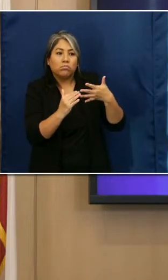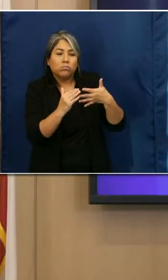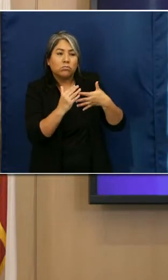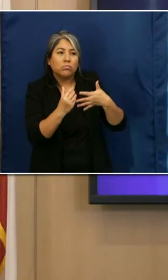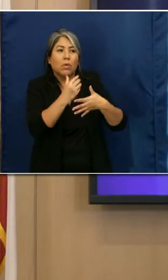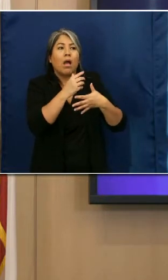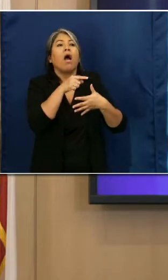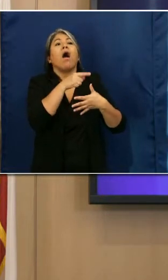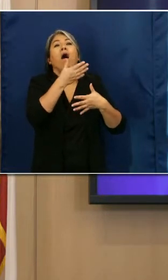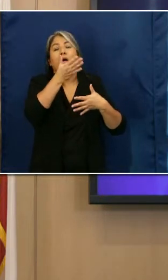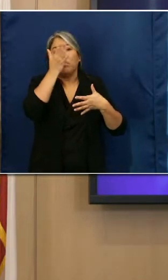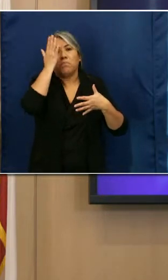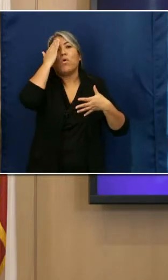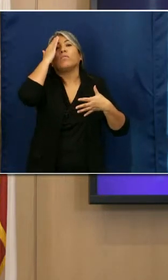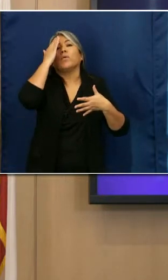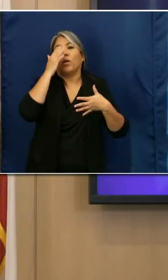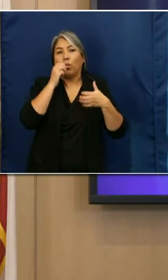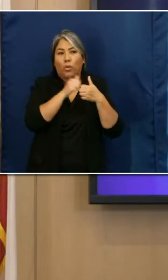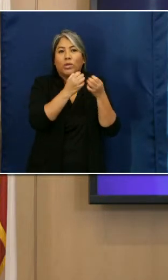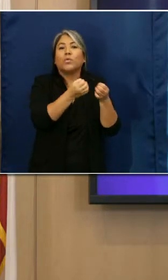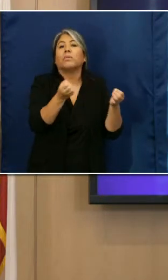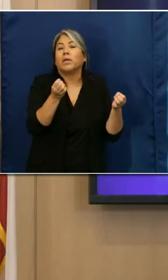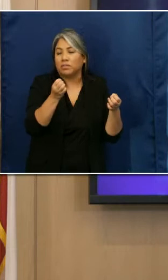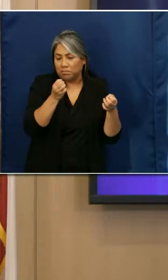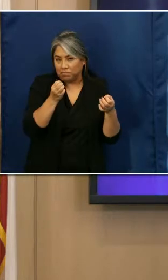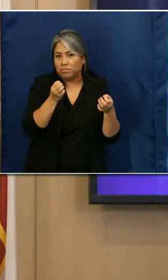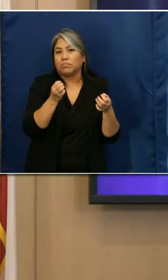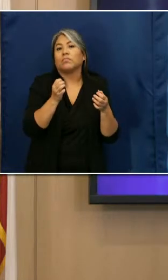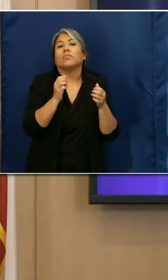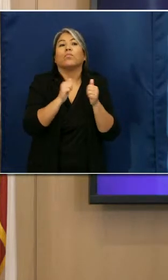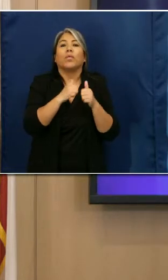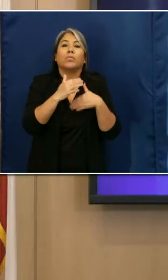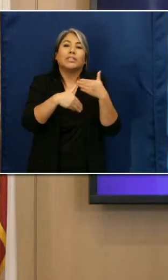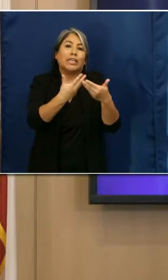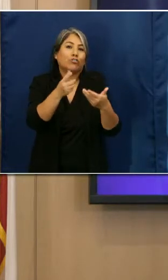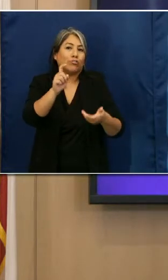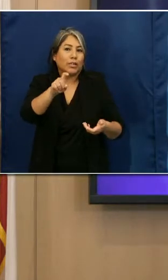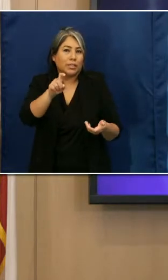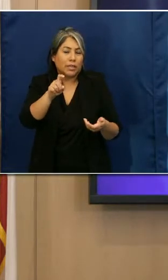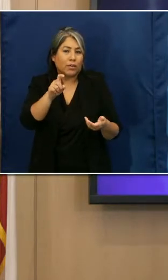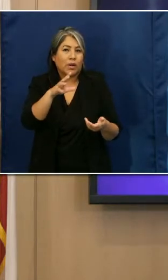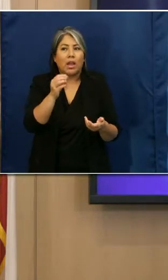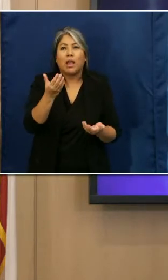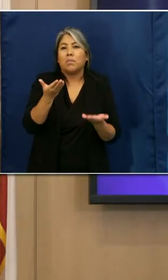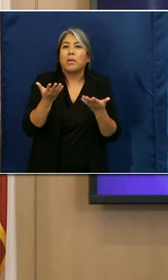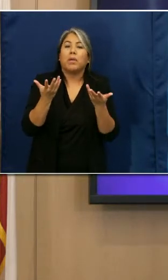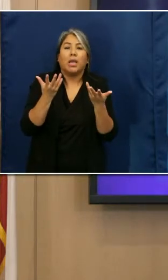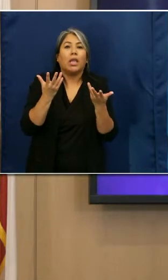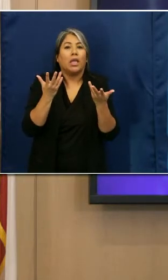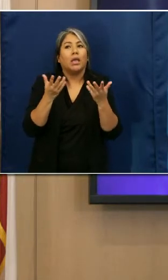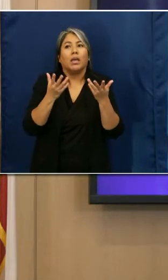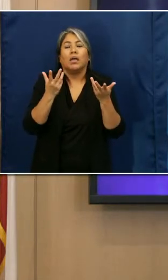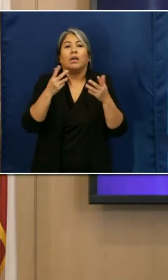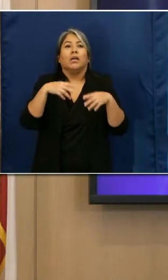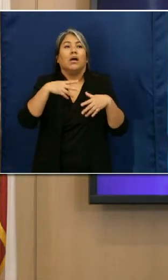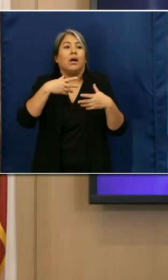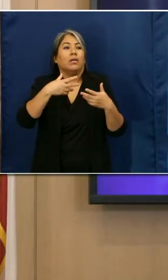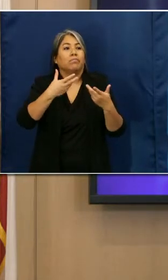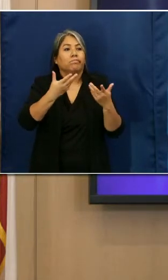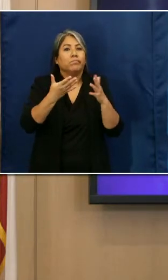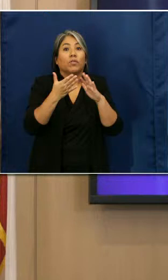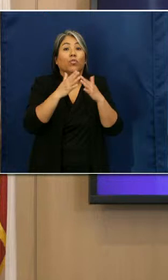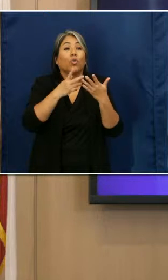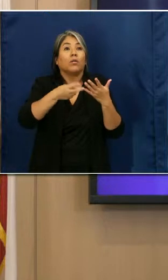more familiar with the equipment and procedures necessary and maybe a higher acuity level